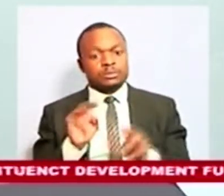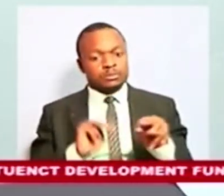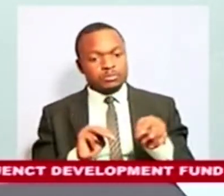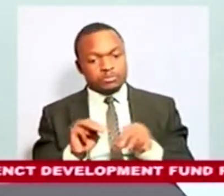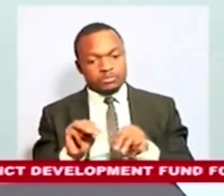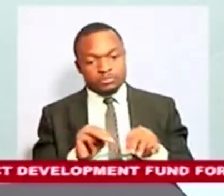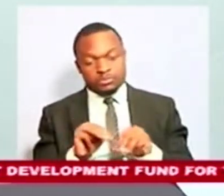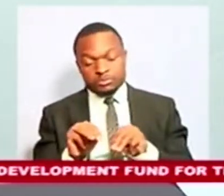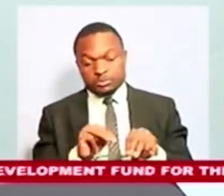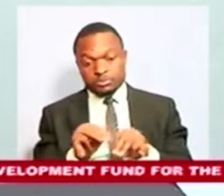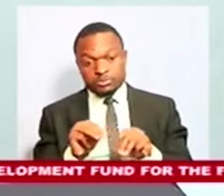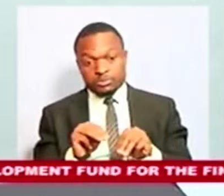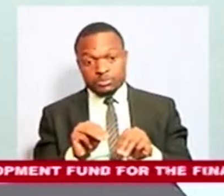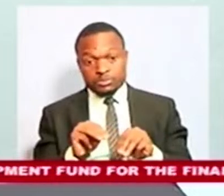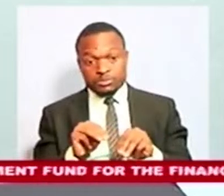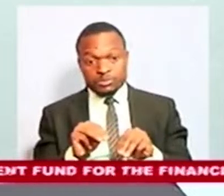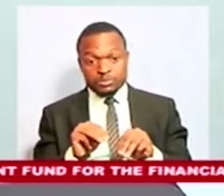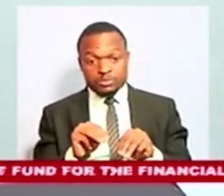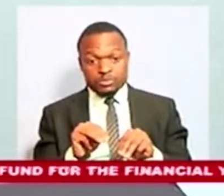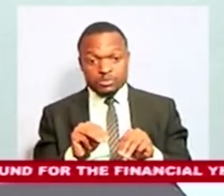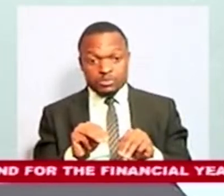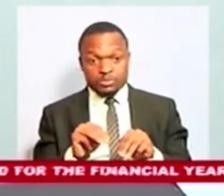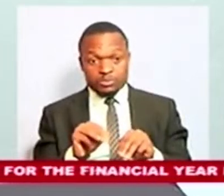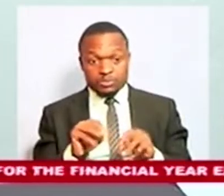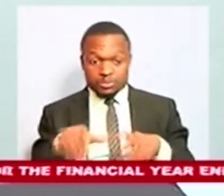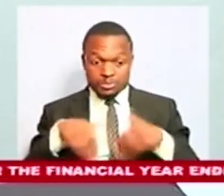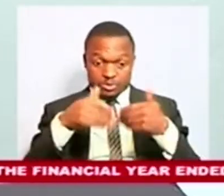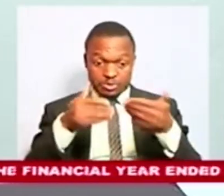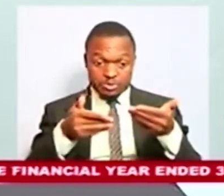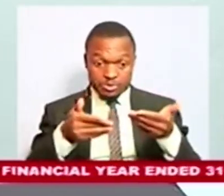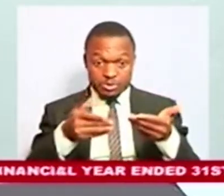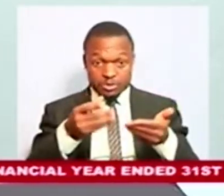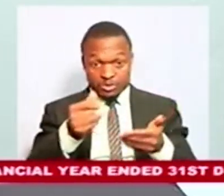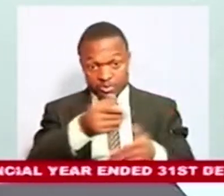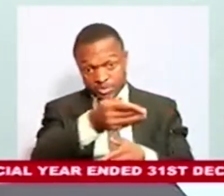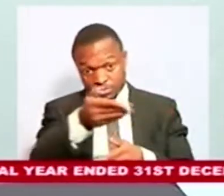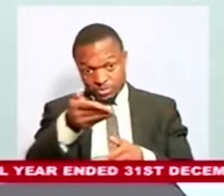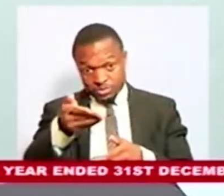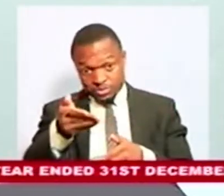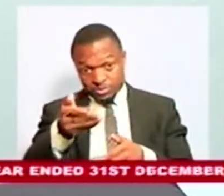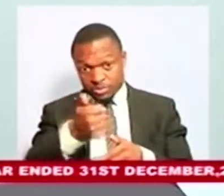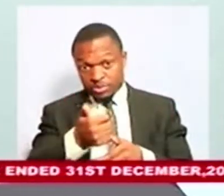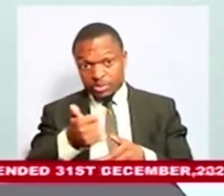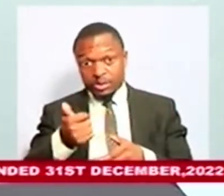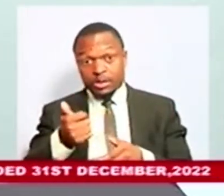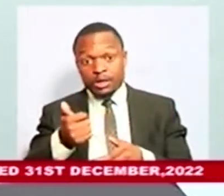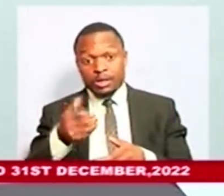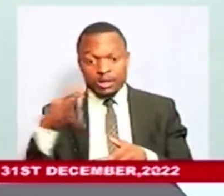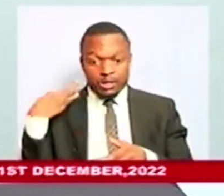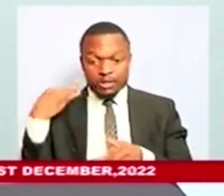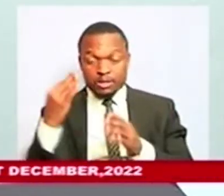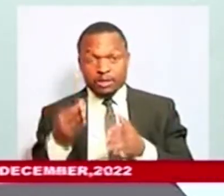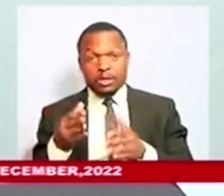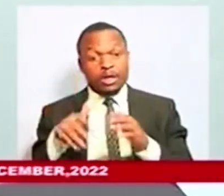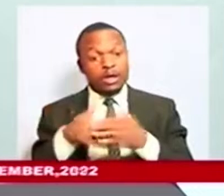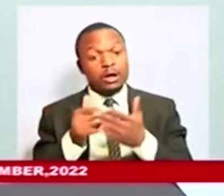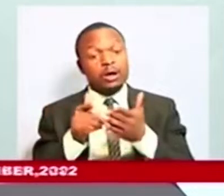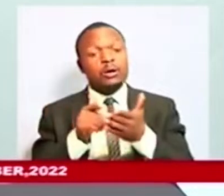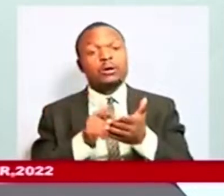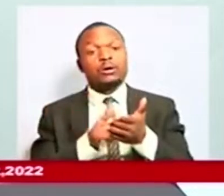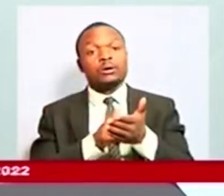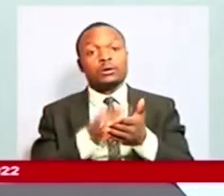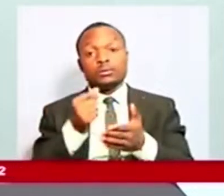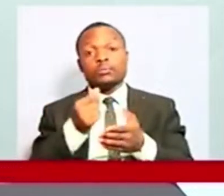to be selected. So the question is, we wanted to know how long did this money sit in that account? It